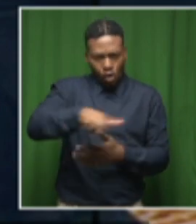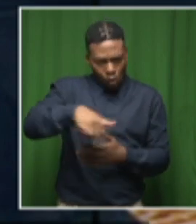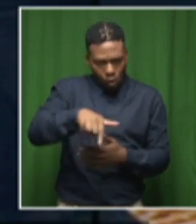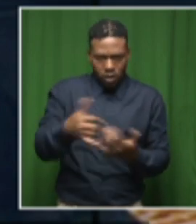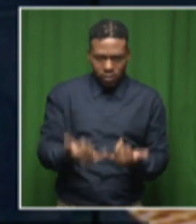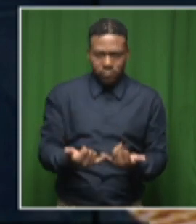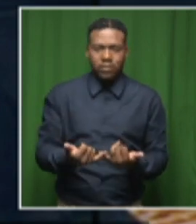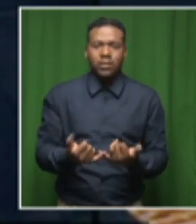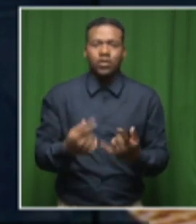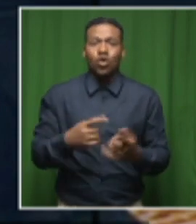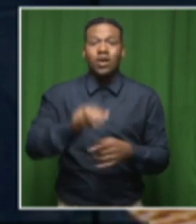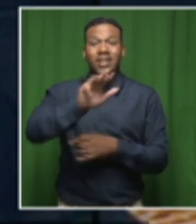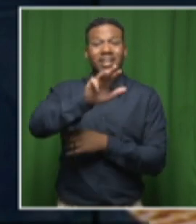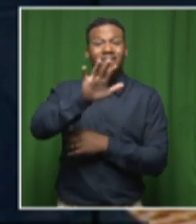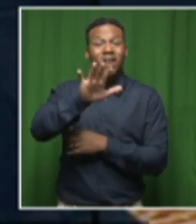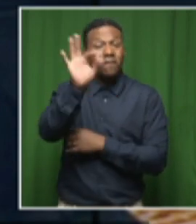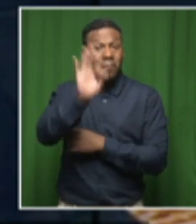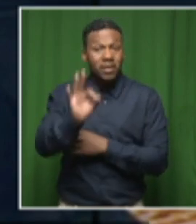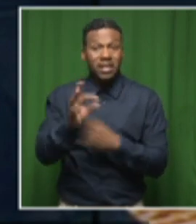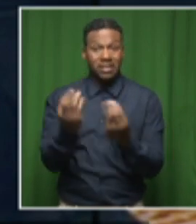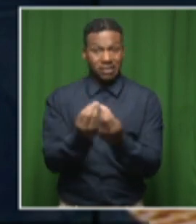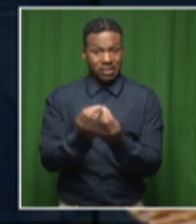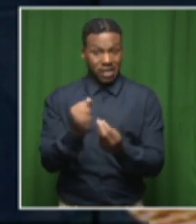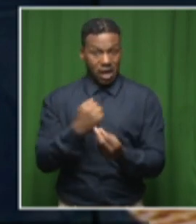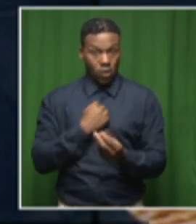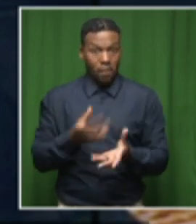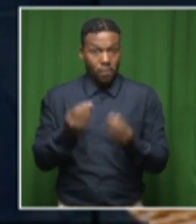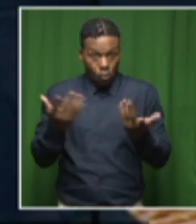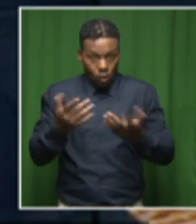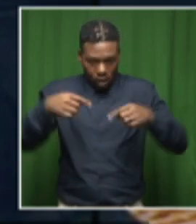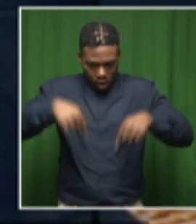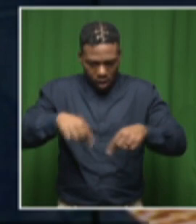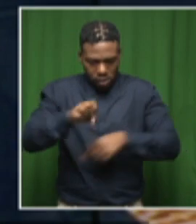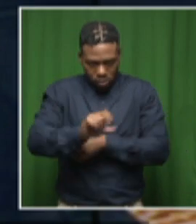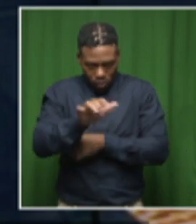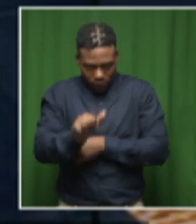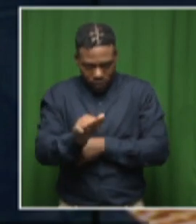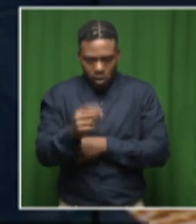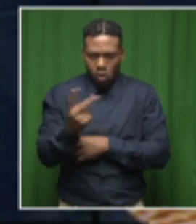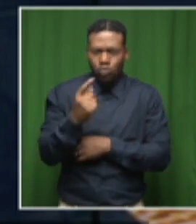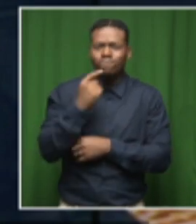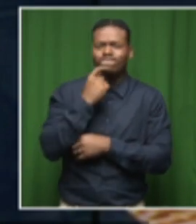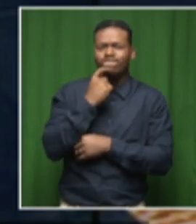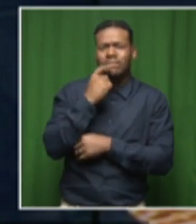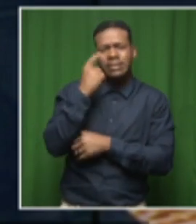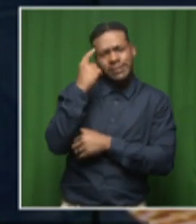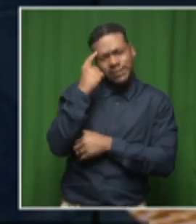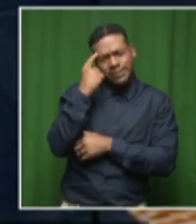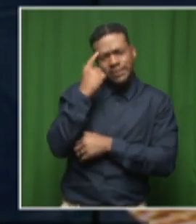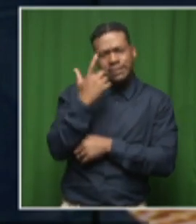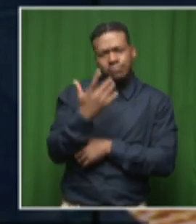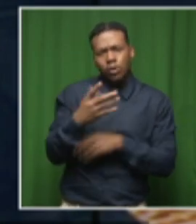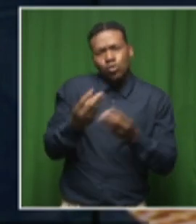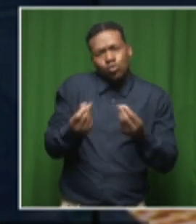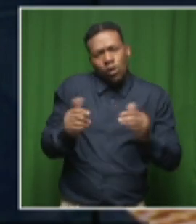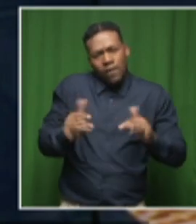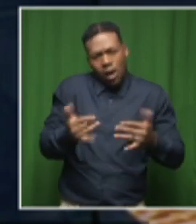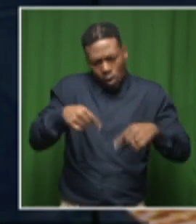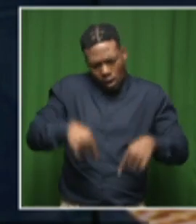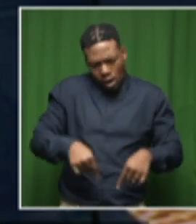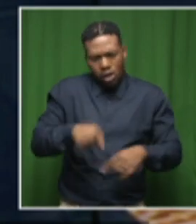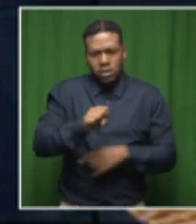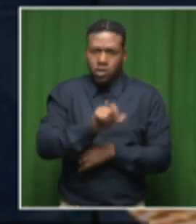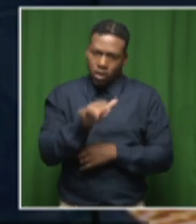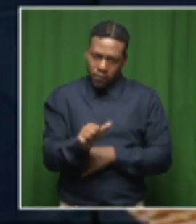our products are actually sourced locally. So with that in mind, we have to find a solution right here. And then we came